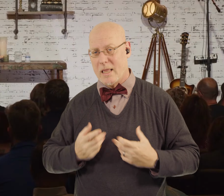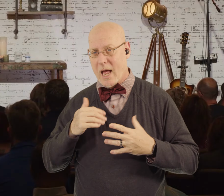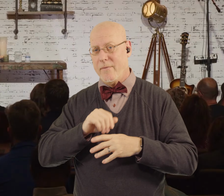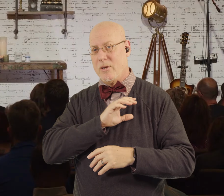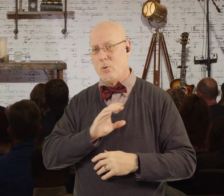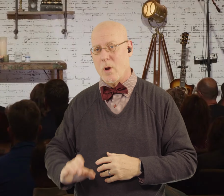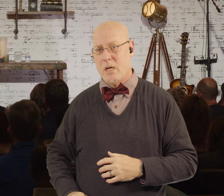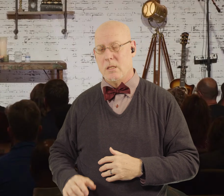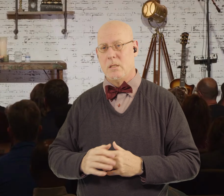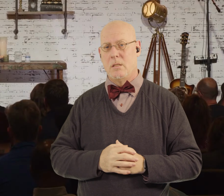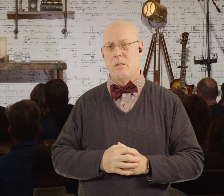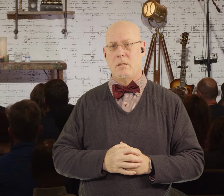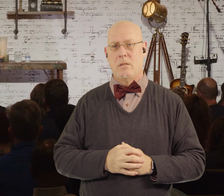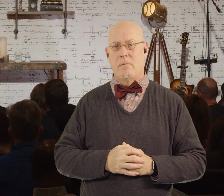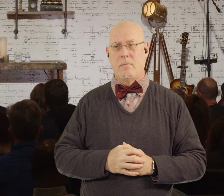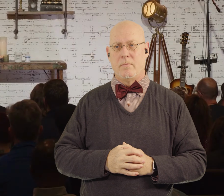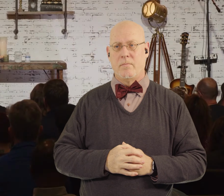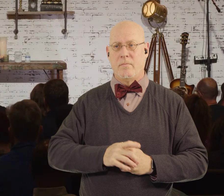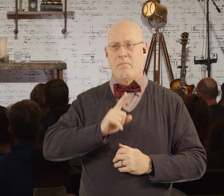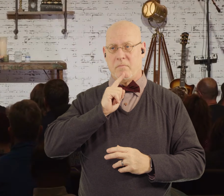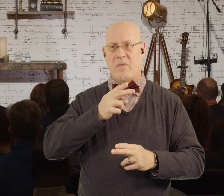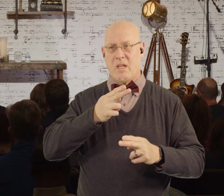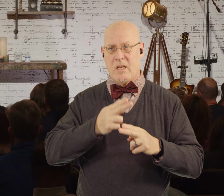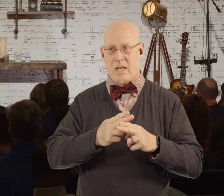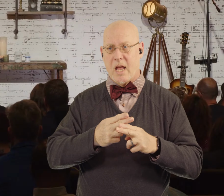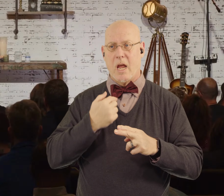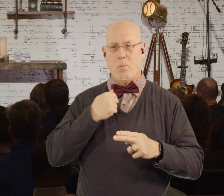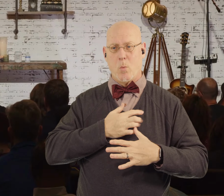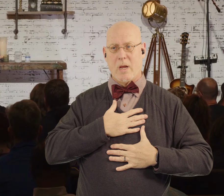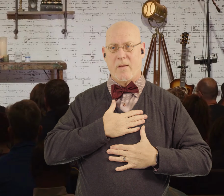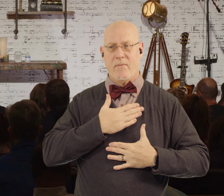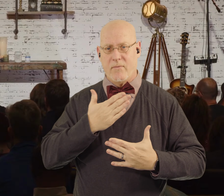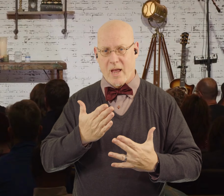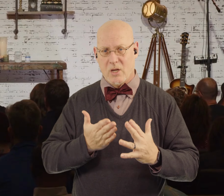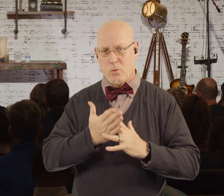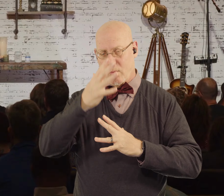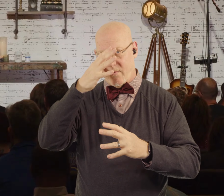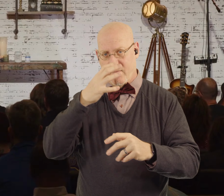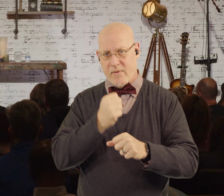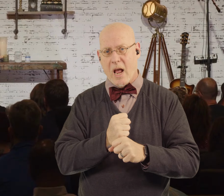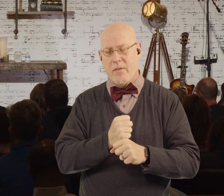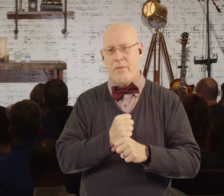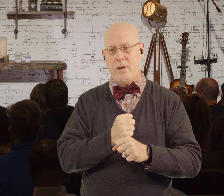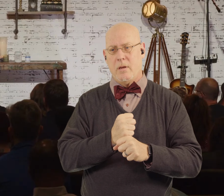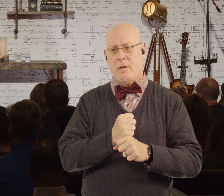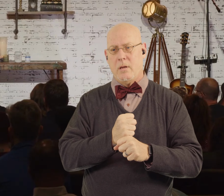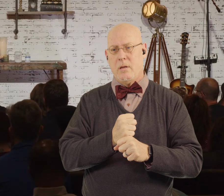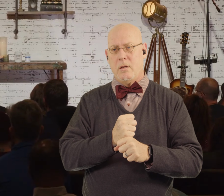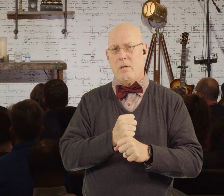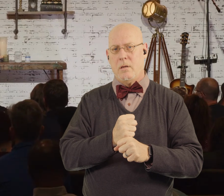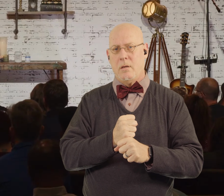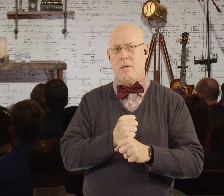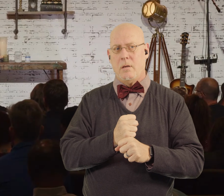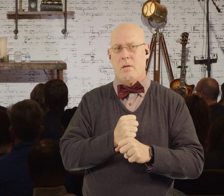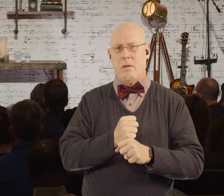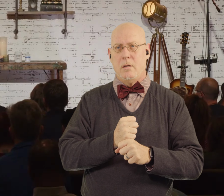alive, so are we alive in Christ? Is there a name that we confess by faith?